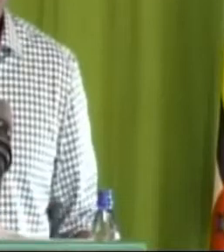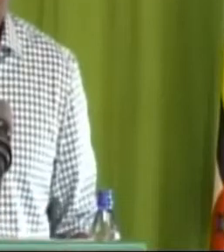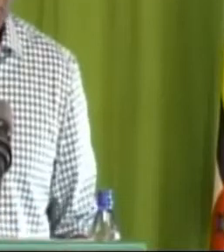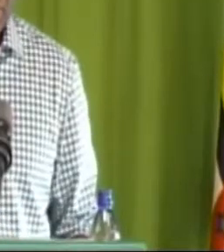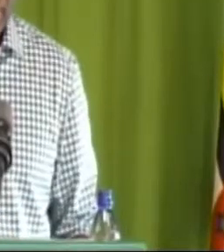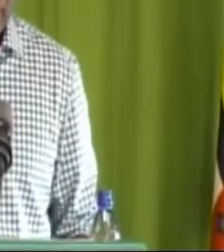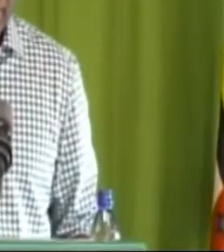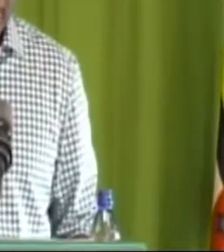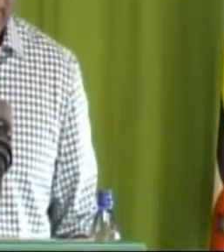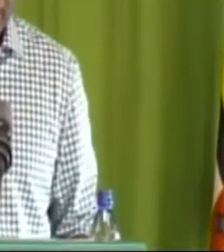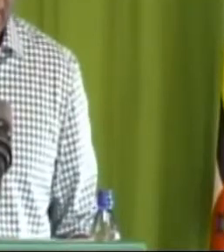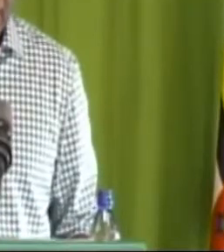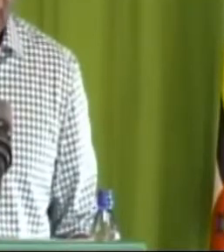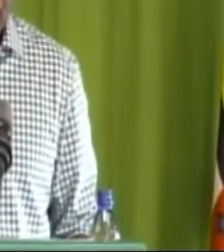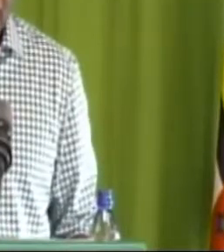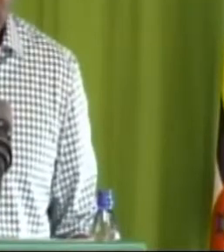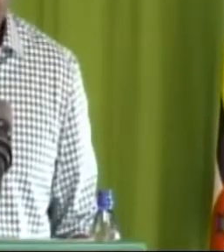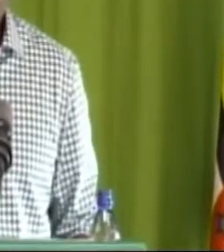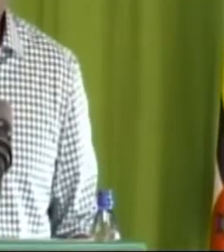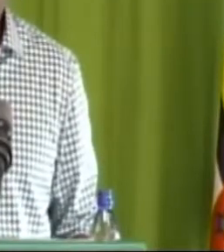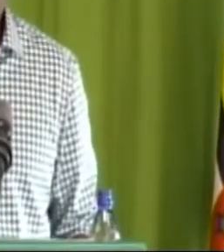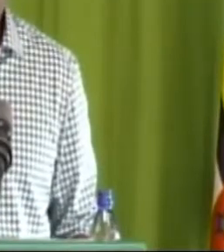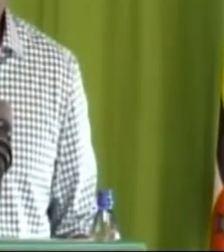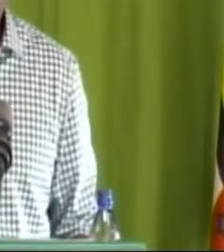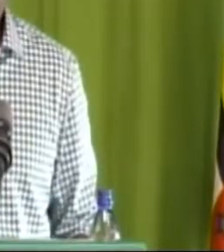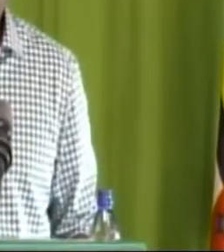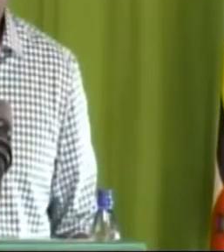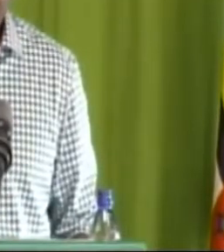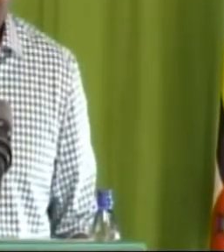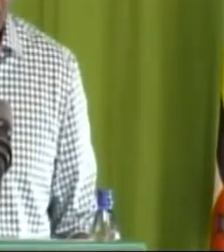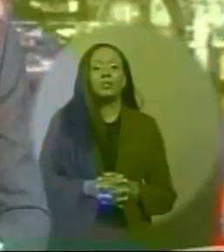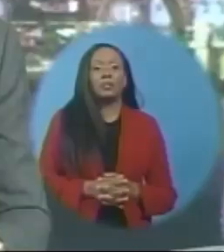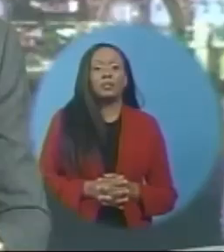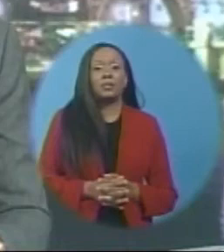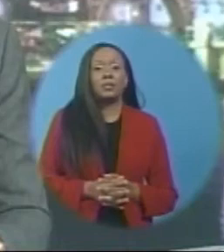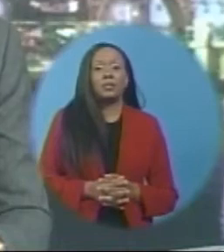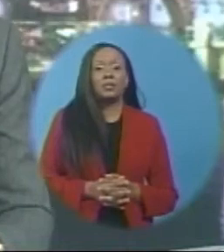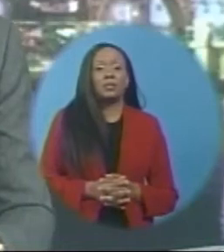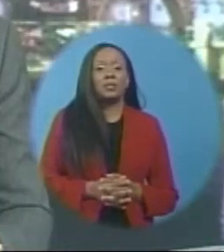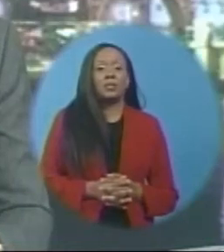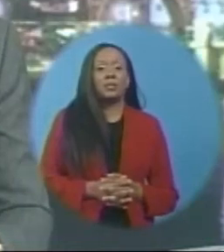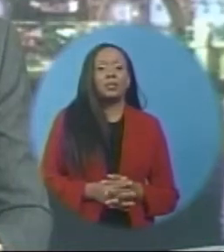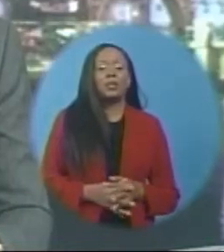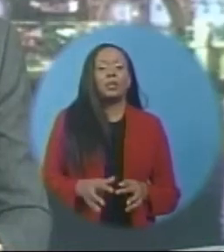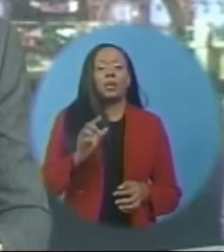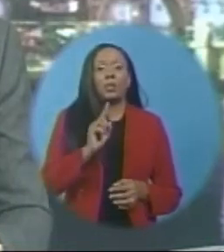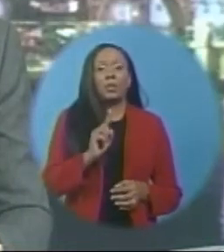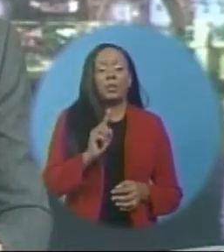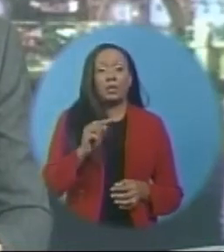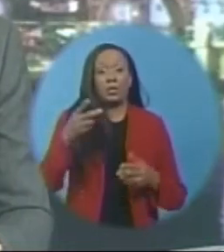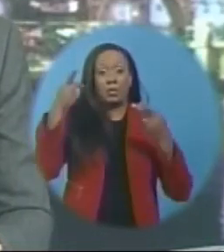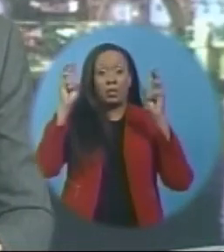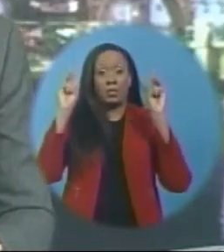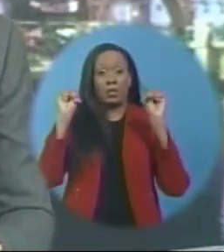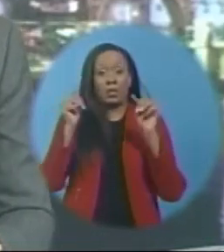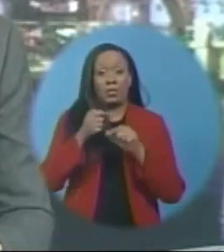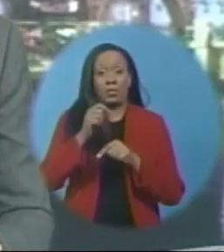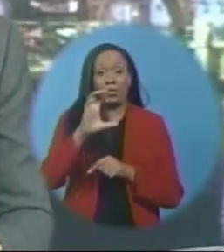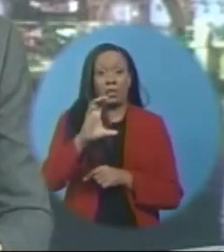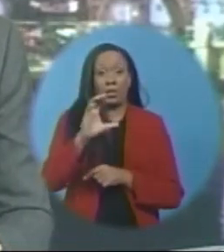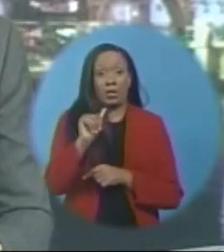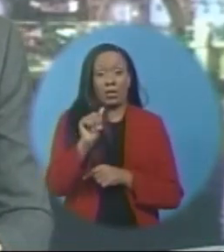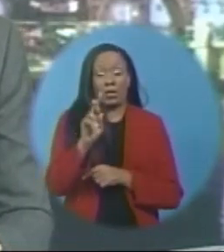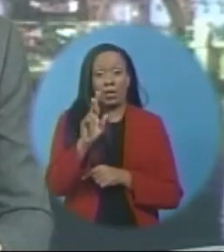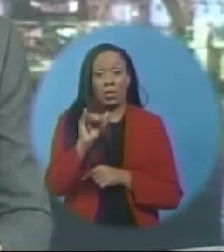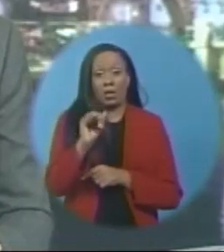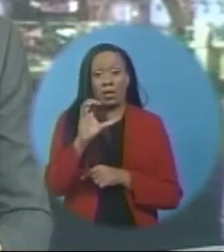that baby was also airlifted to Martinique and receiving medical care. A CARICOM Prime Minister thinks that seeing